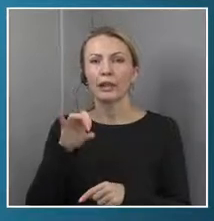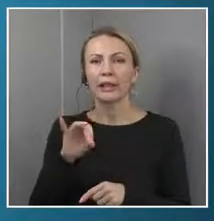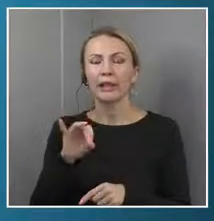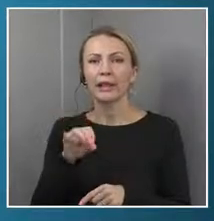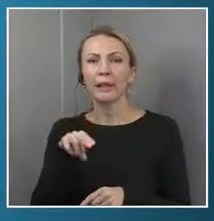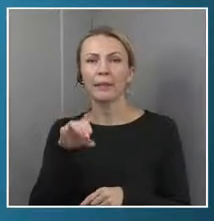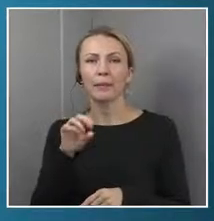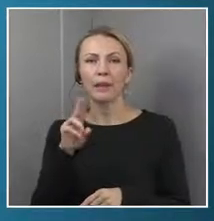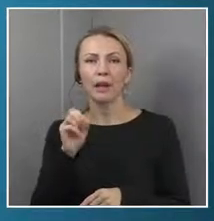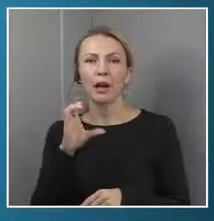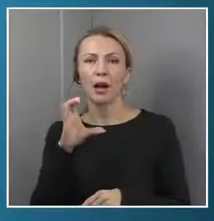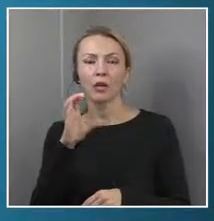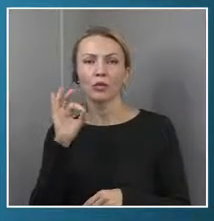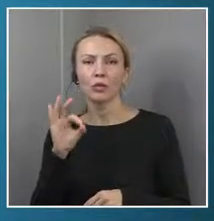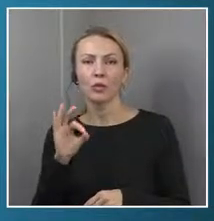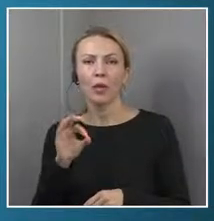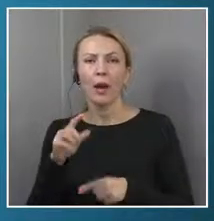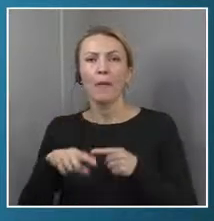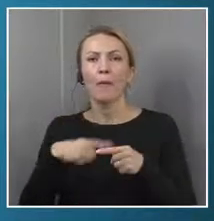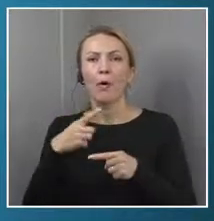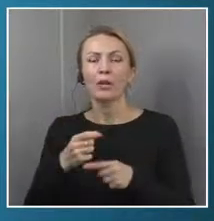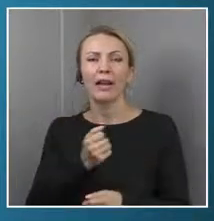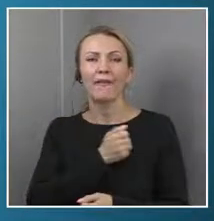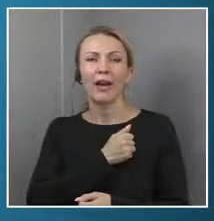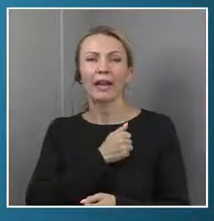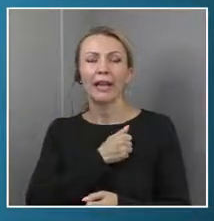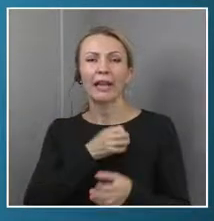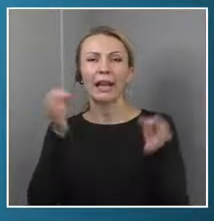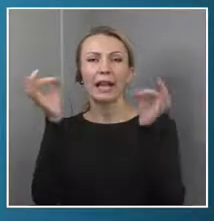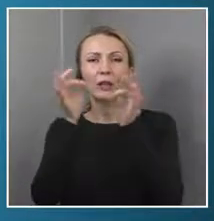Schiller, Klimt. So